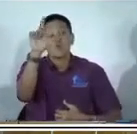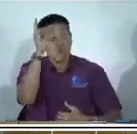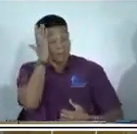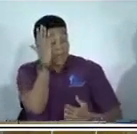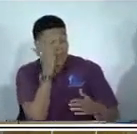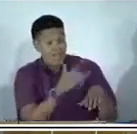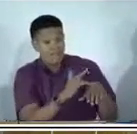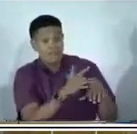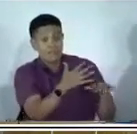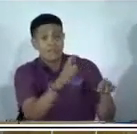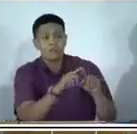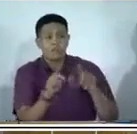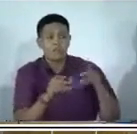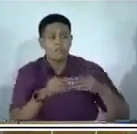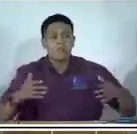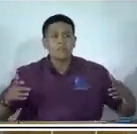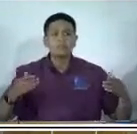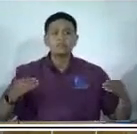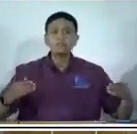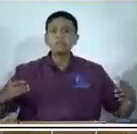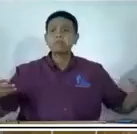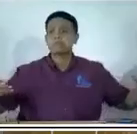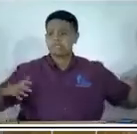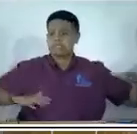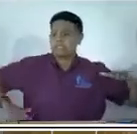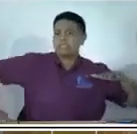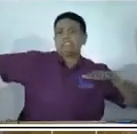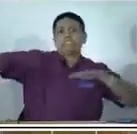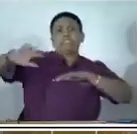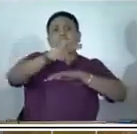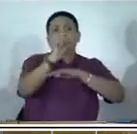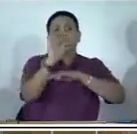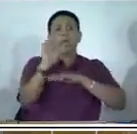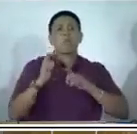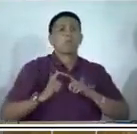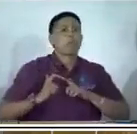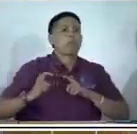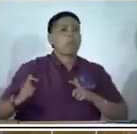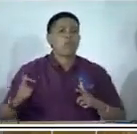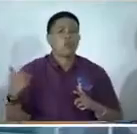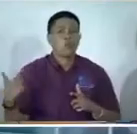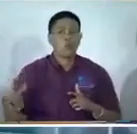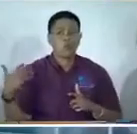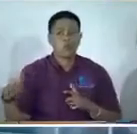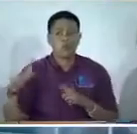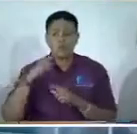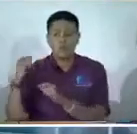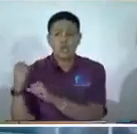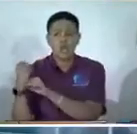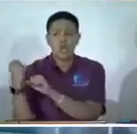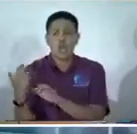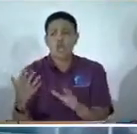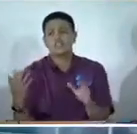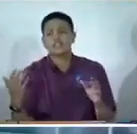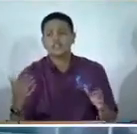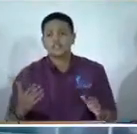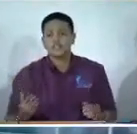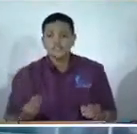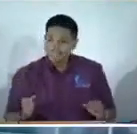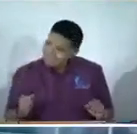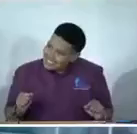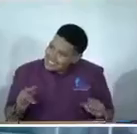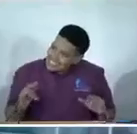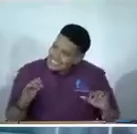the population expansion in and around St. Catherine and that community has caused significant overcrowding in